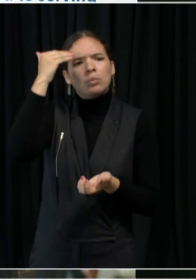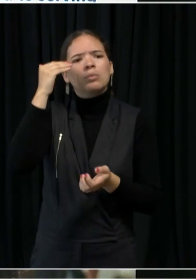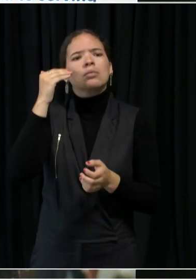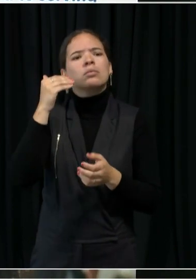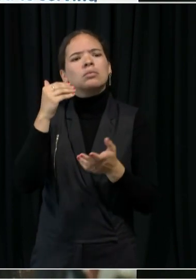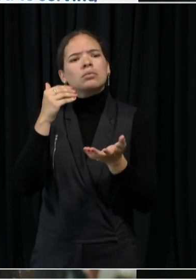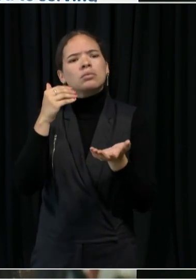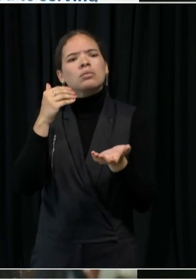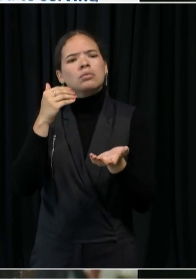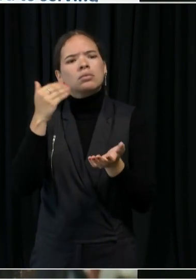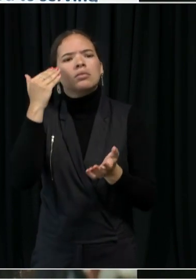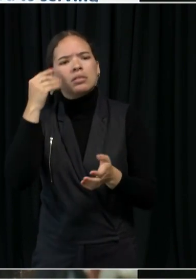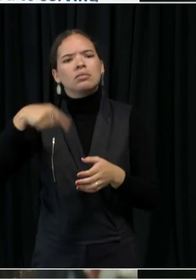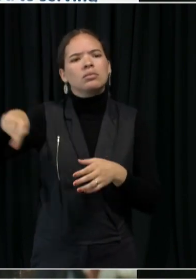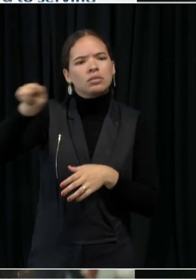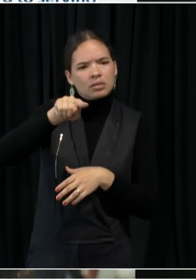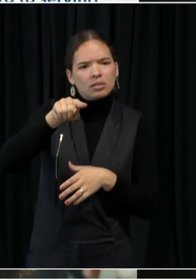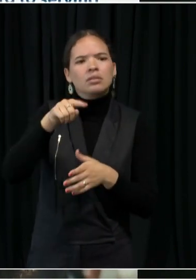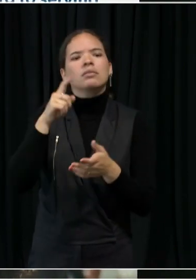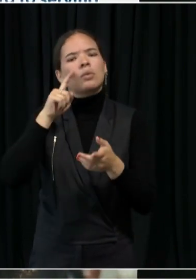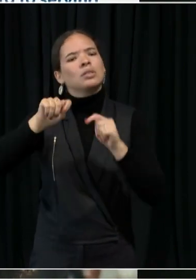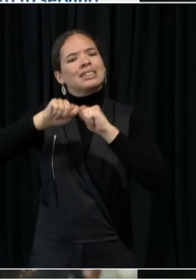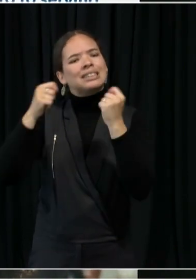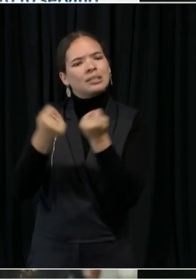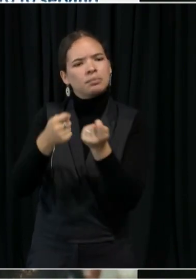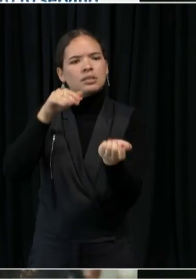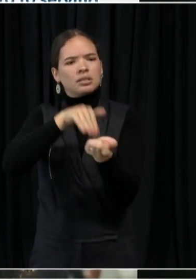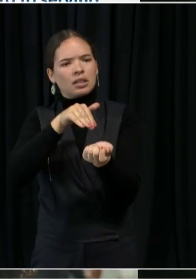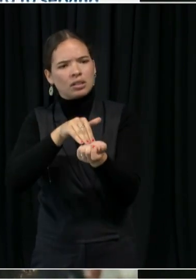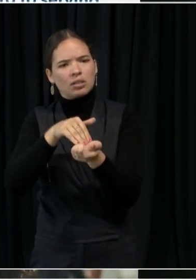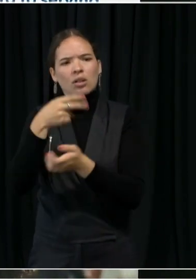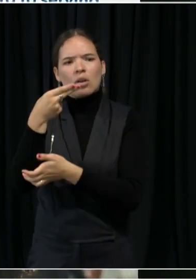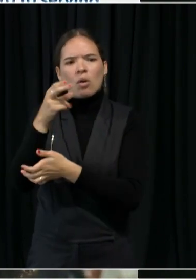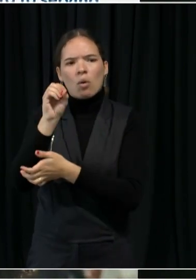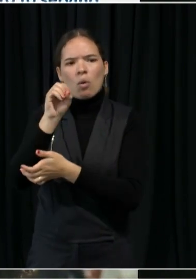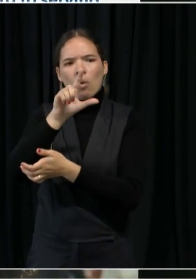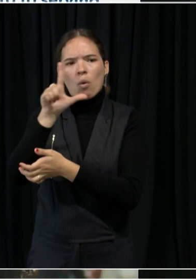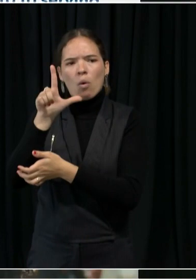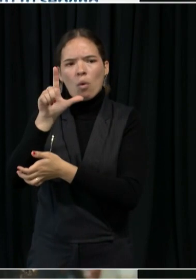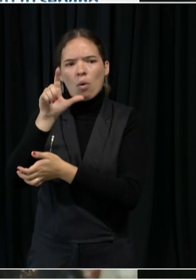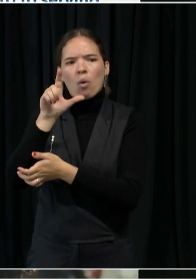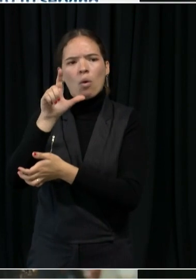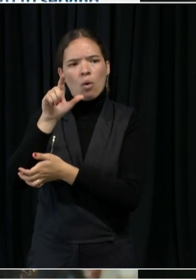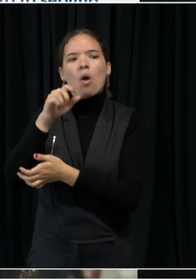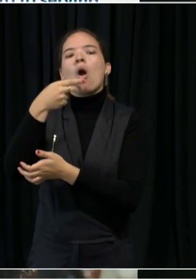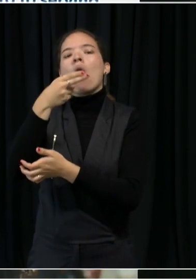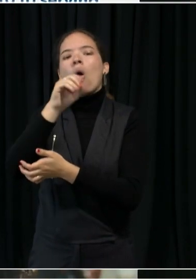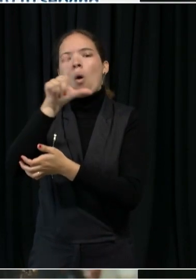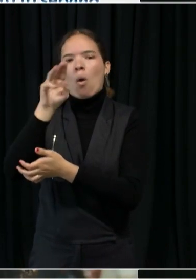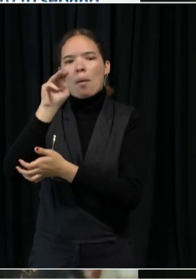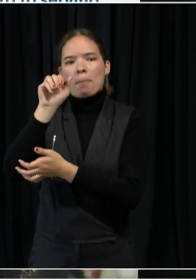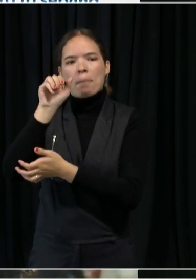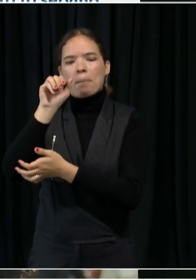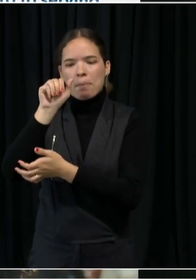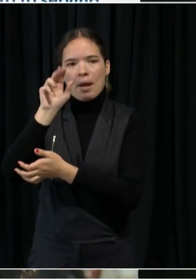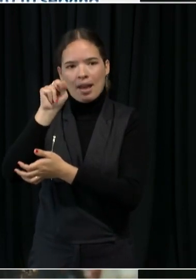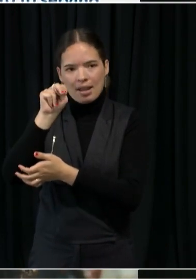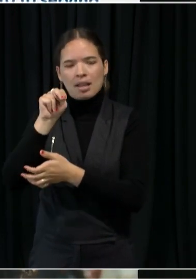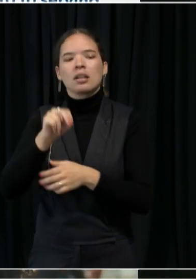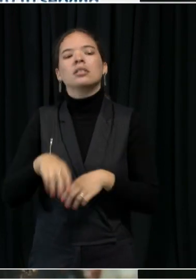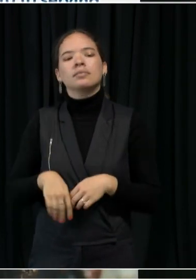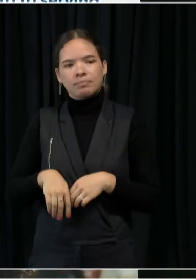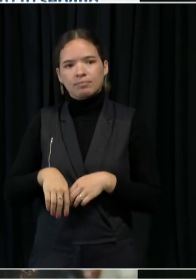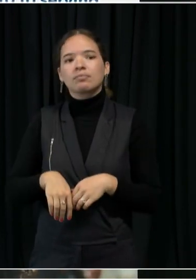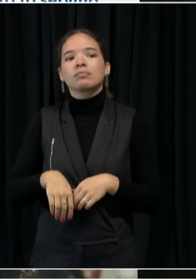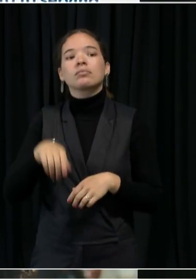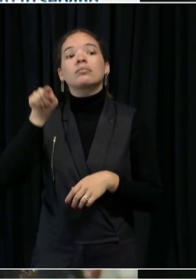our team. Dr. Holman, who is here, he is our medical director for DC Fire and EMS. Linda